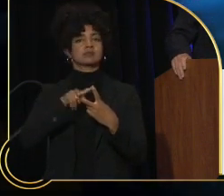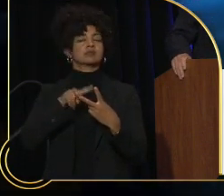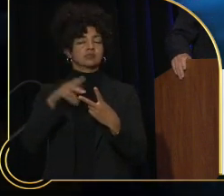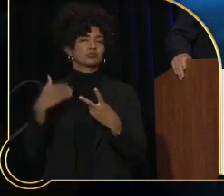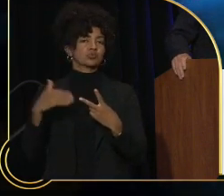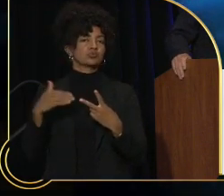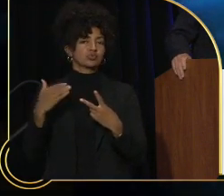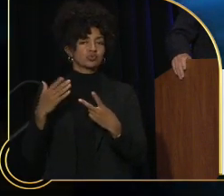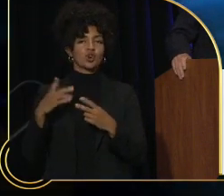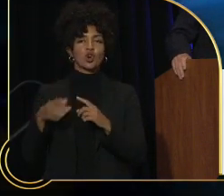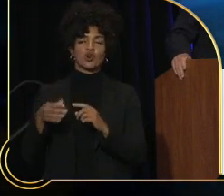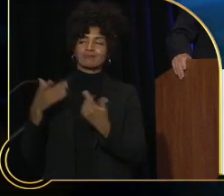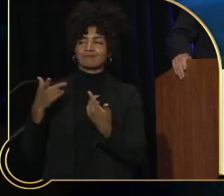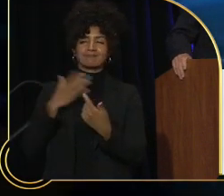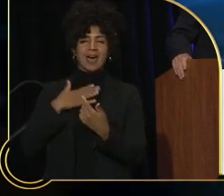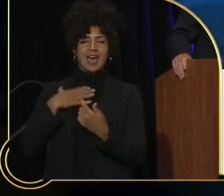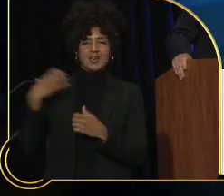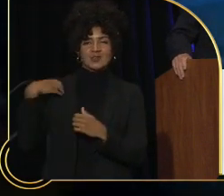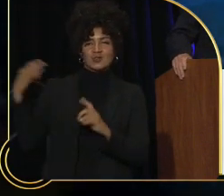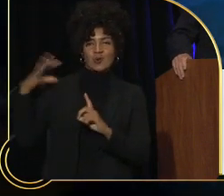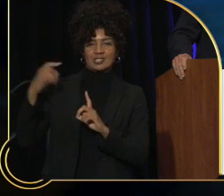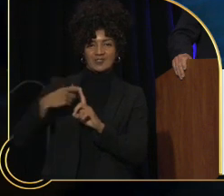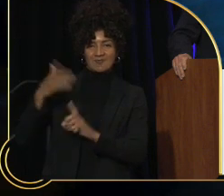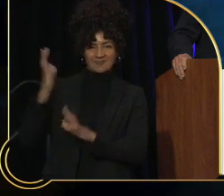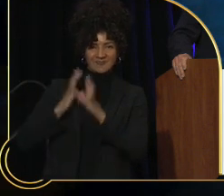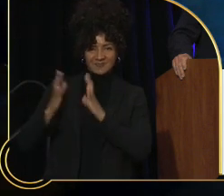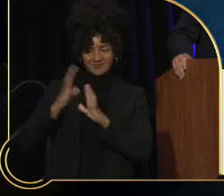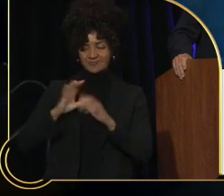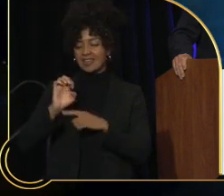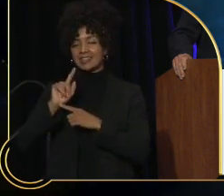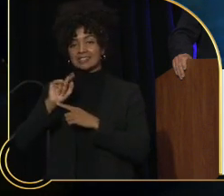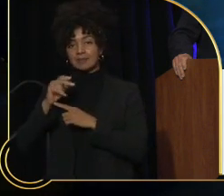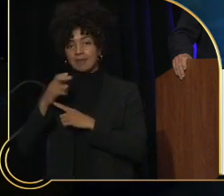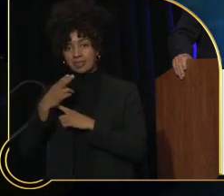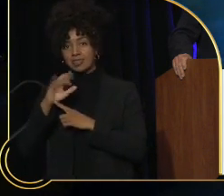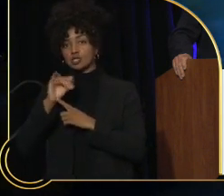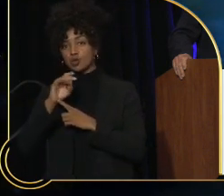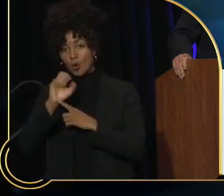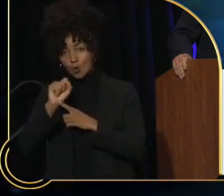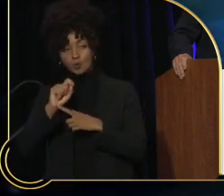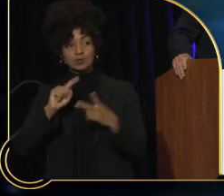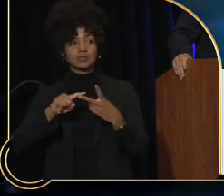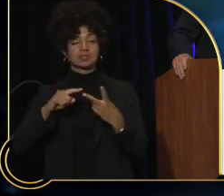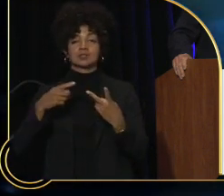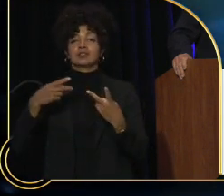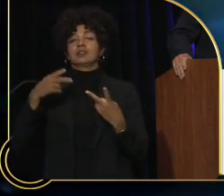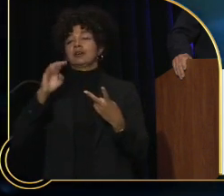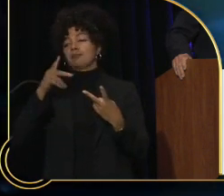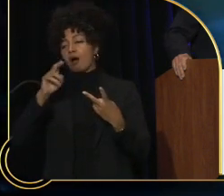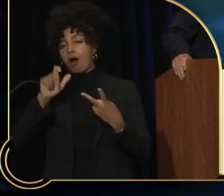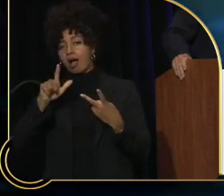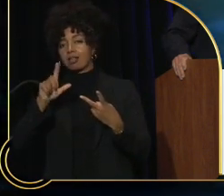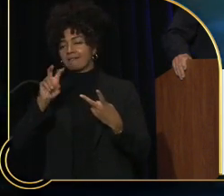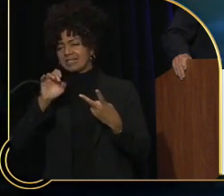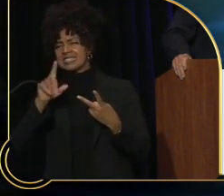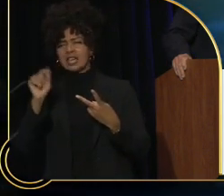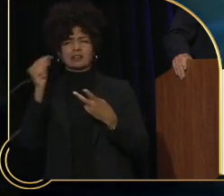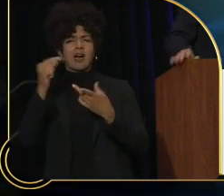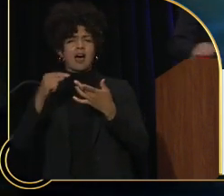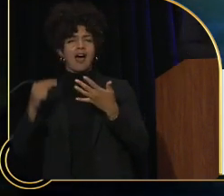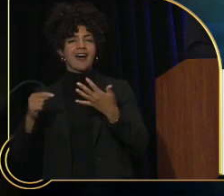and Elizabeth Jones, Marty Nisley, Tom Hare, Marty Beyer, Paul Vincent, coached as